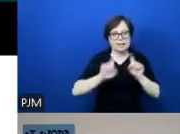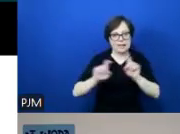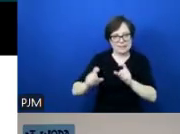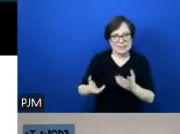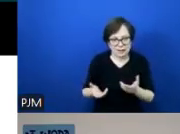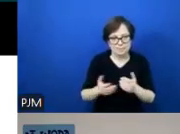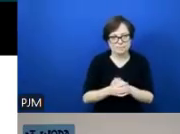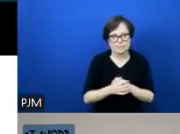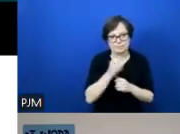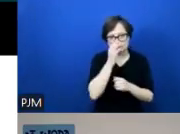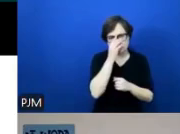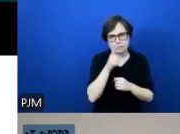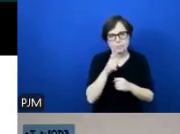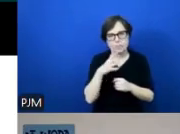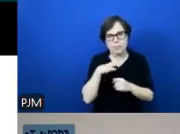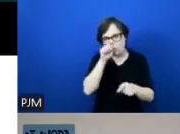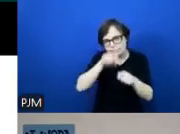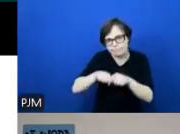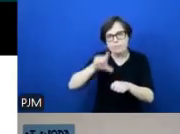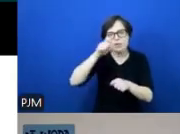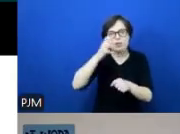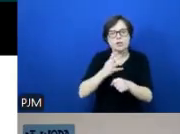here. So it's,